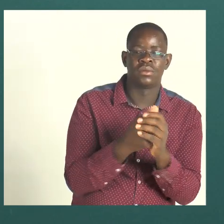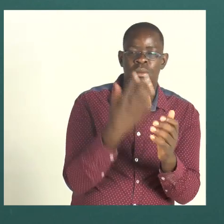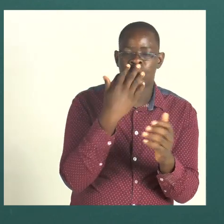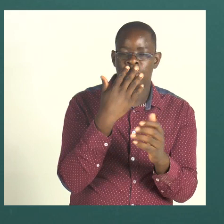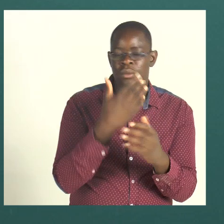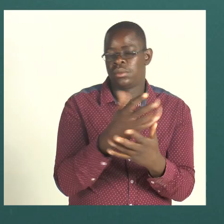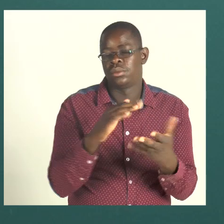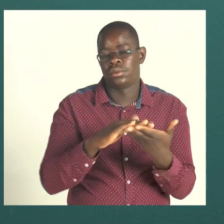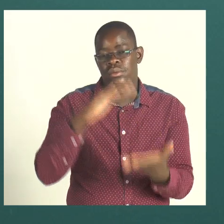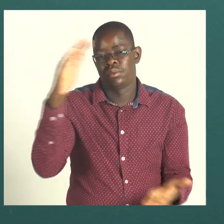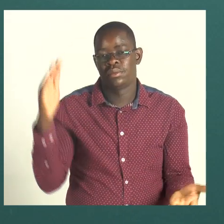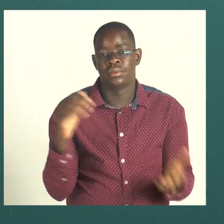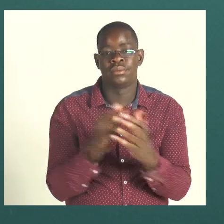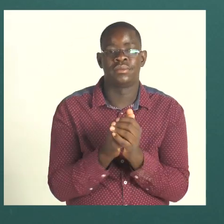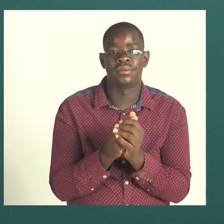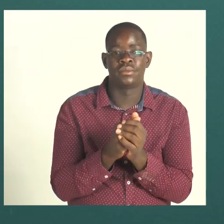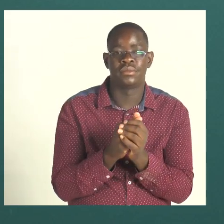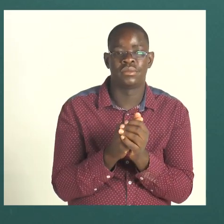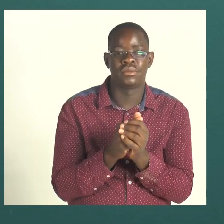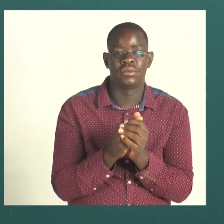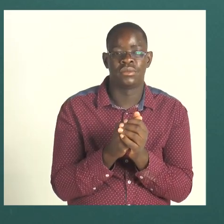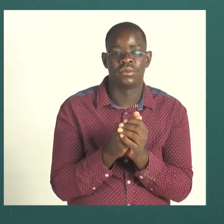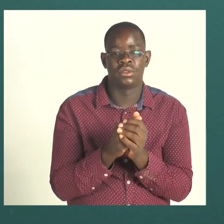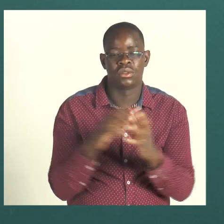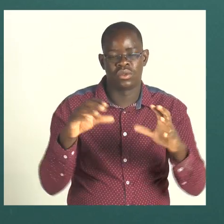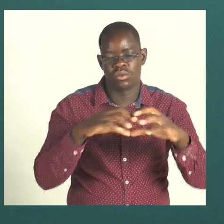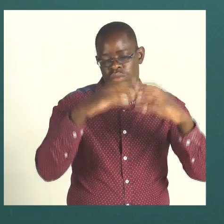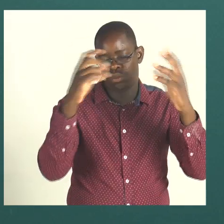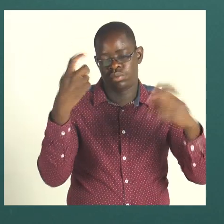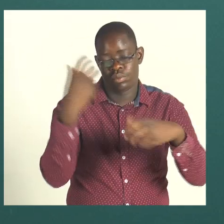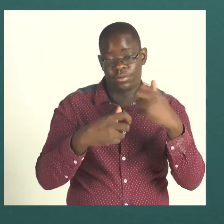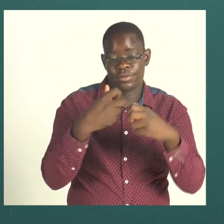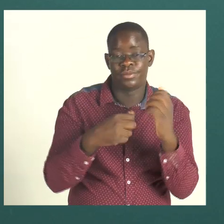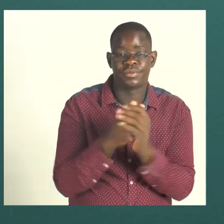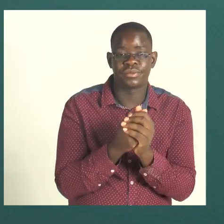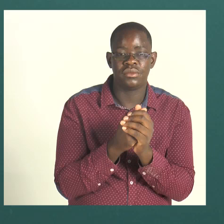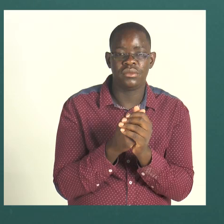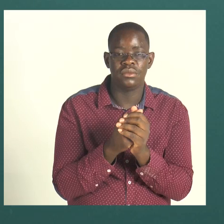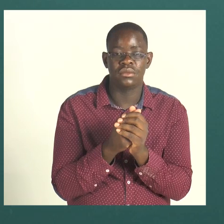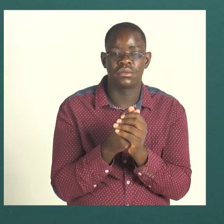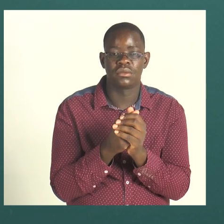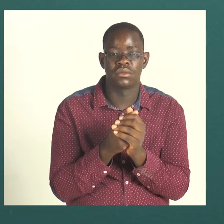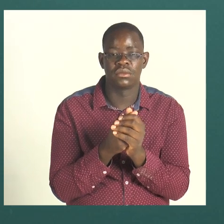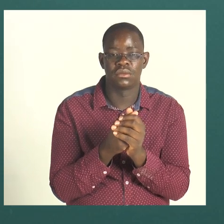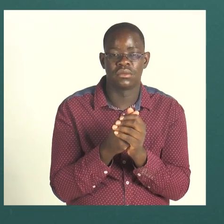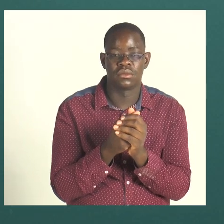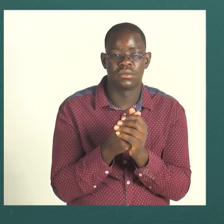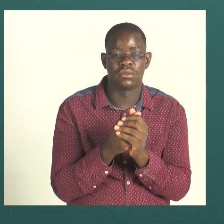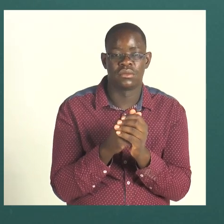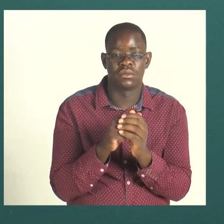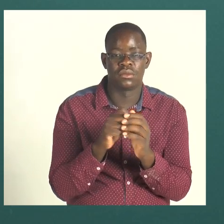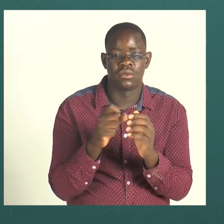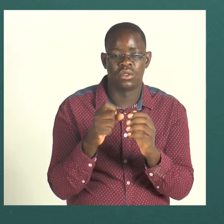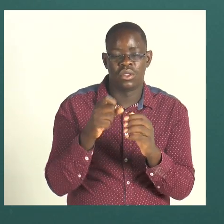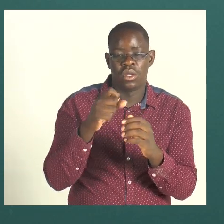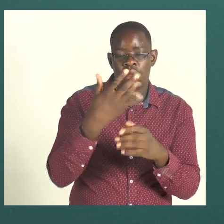dioxide increases, and this leads to global warming. Trees through transpiration also contribute to water